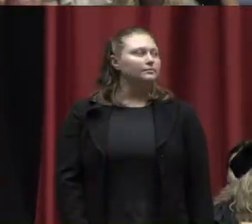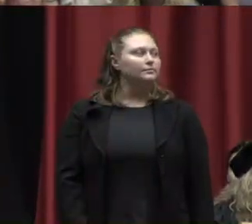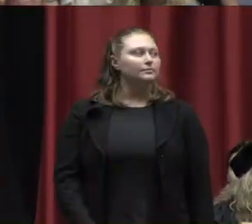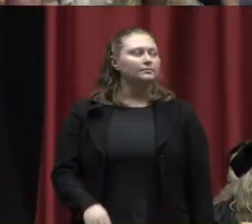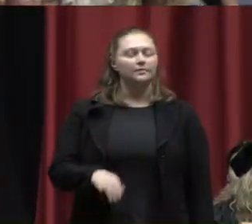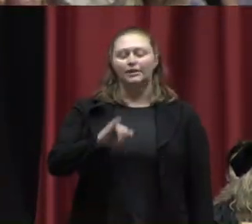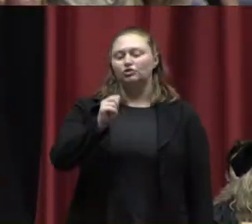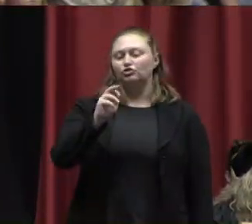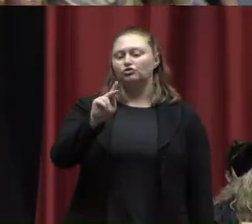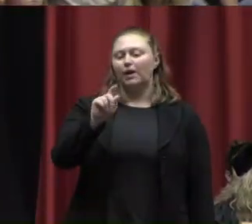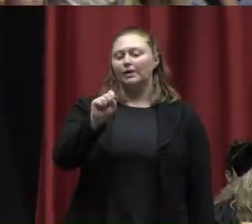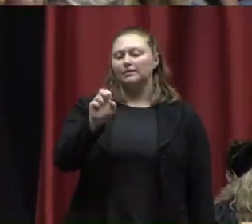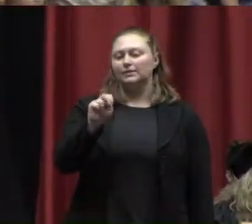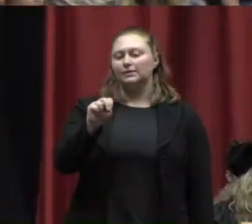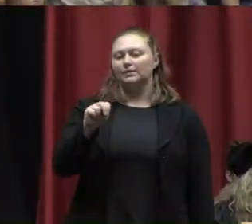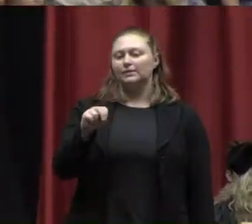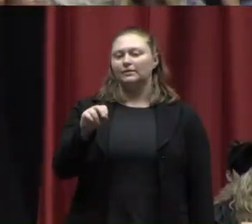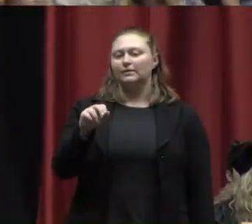Jefferson Jake Tupler.